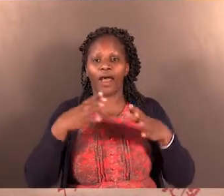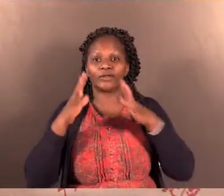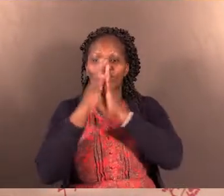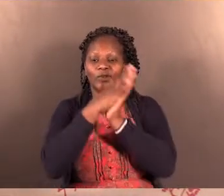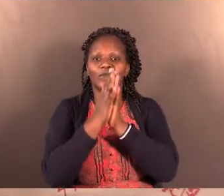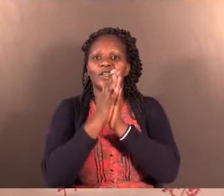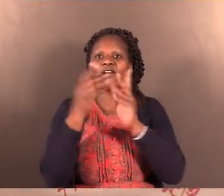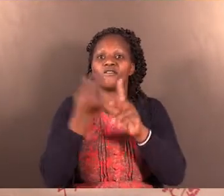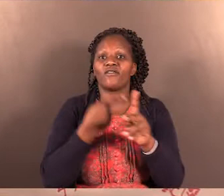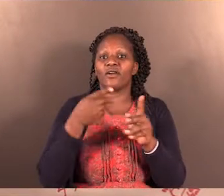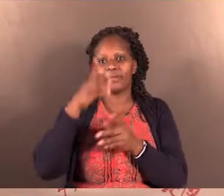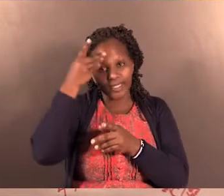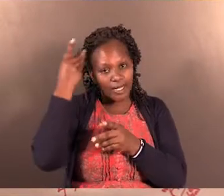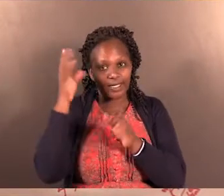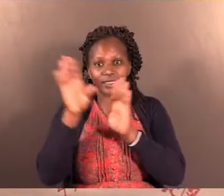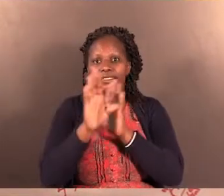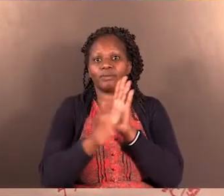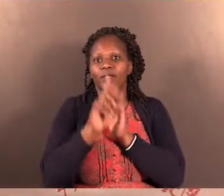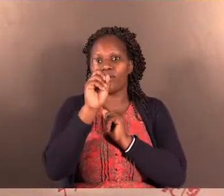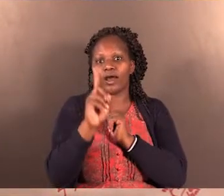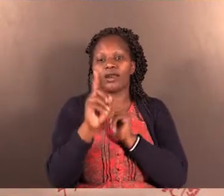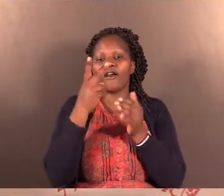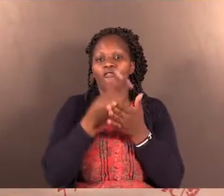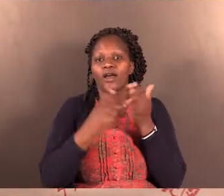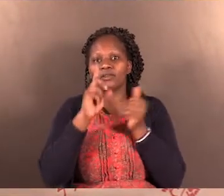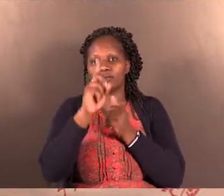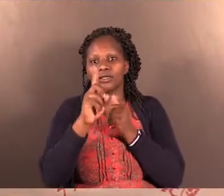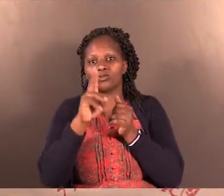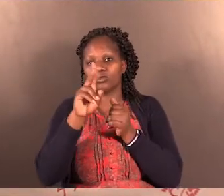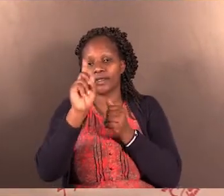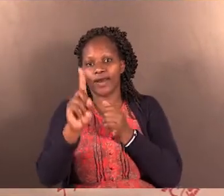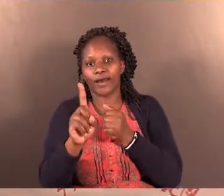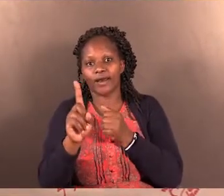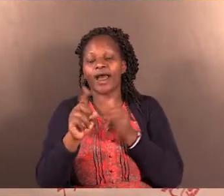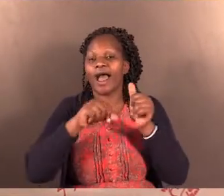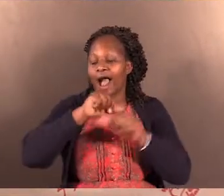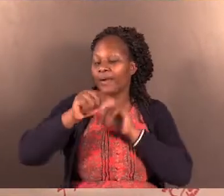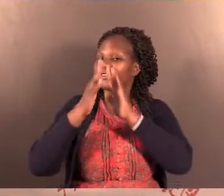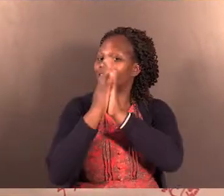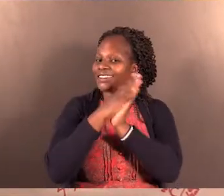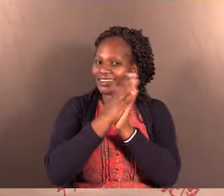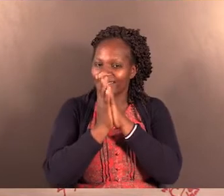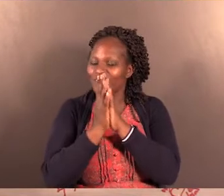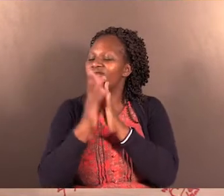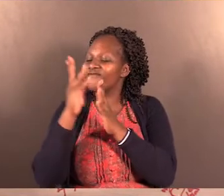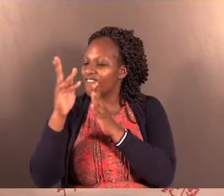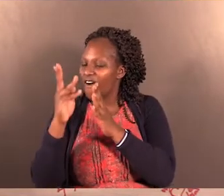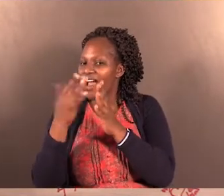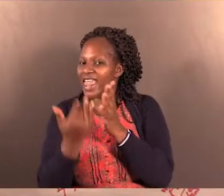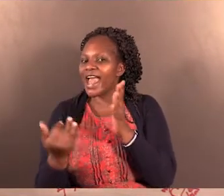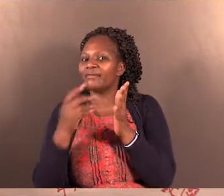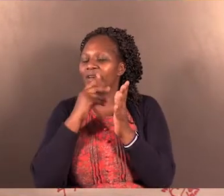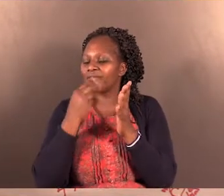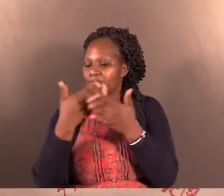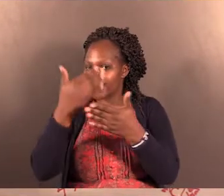main story comes from the book of Daniel, chapter 1, verse 1 to 21. And it's about the story of these four young men